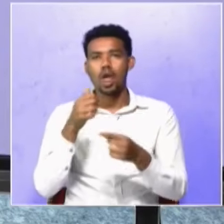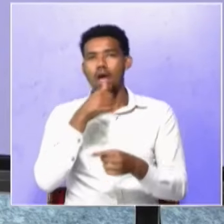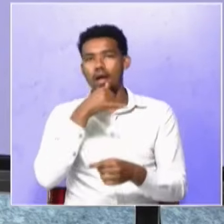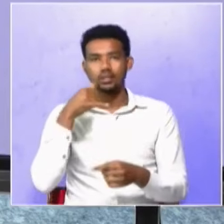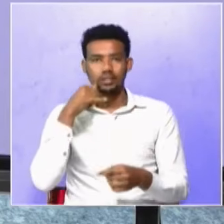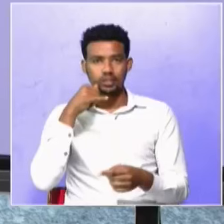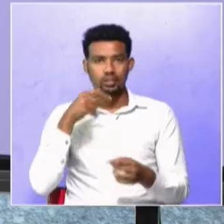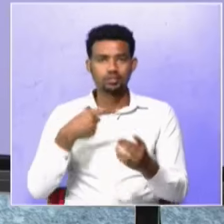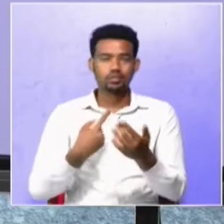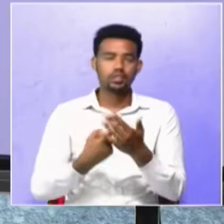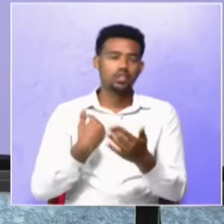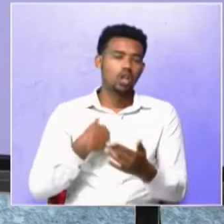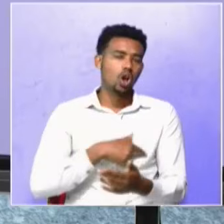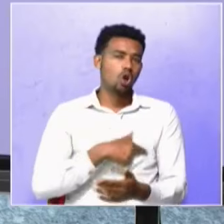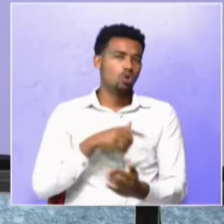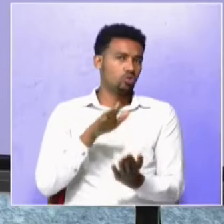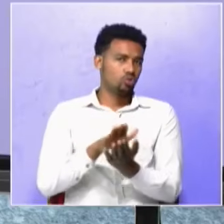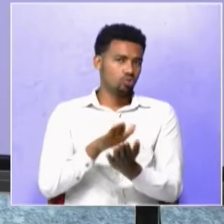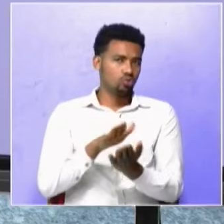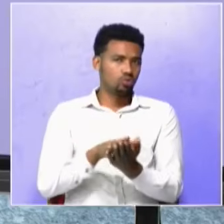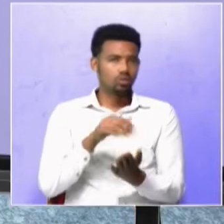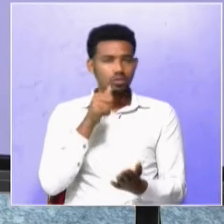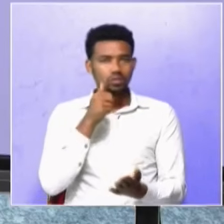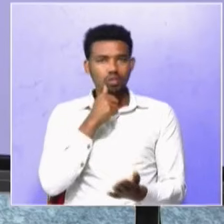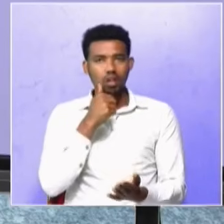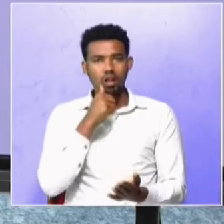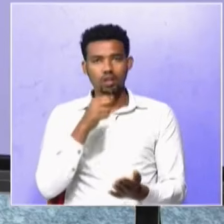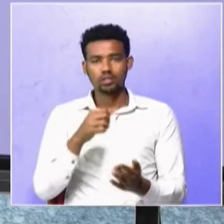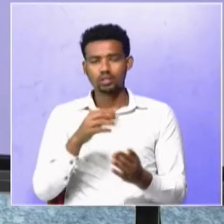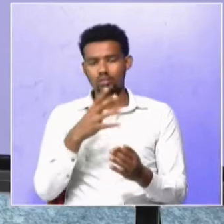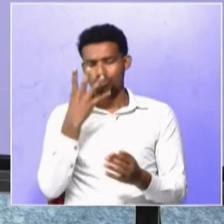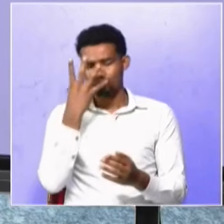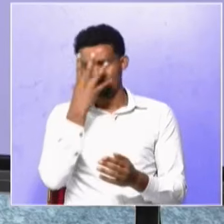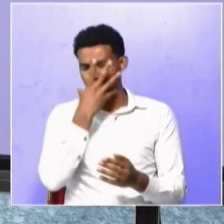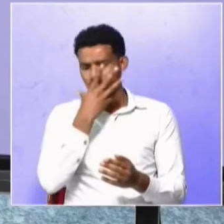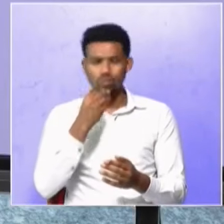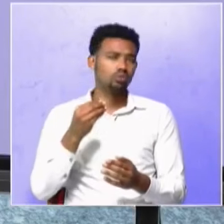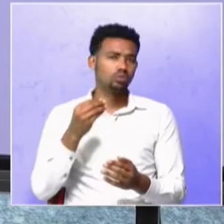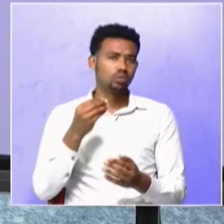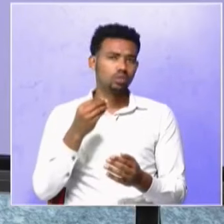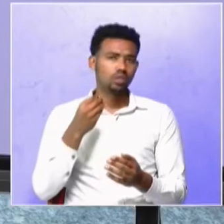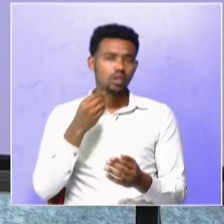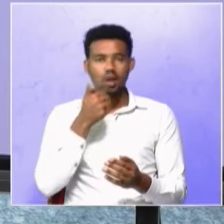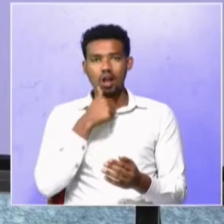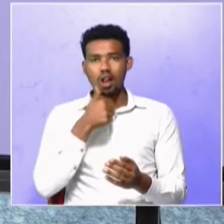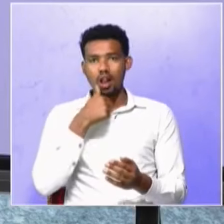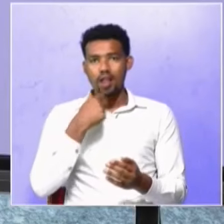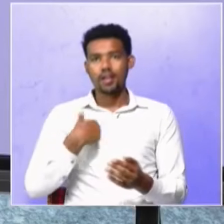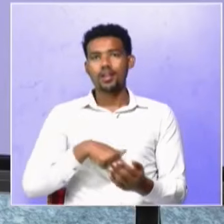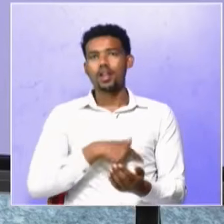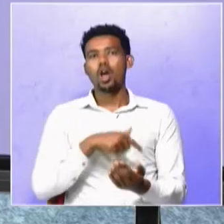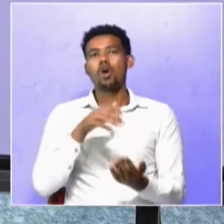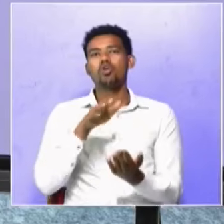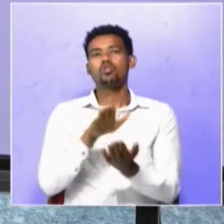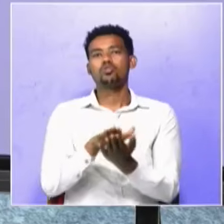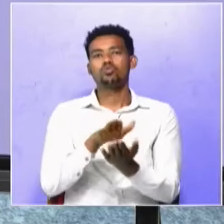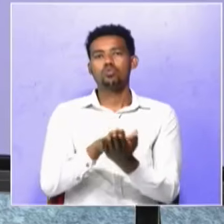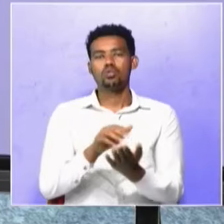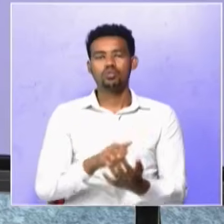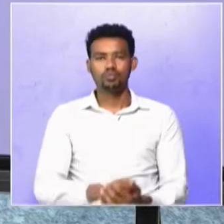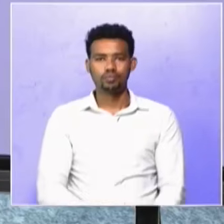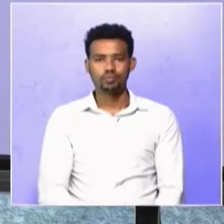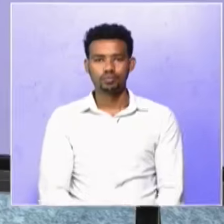girl in our school. Sarah is the most beautiful girl in our